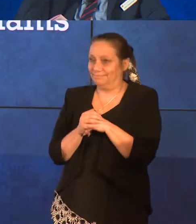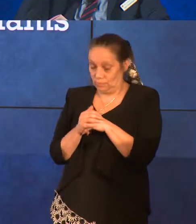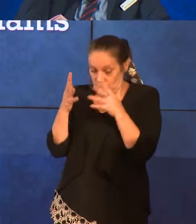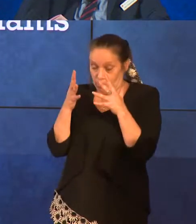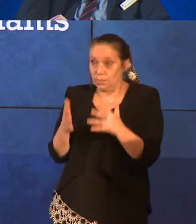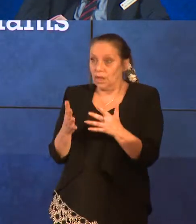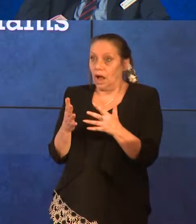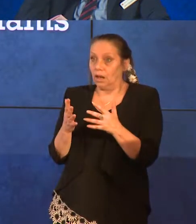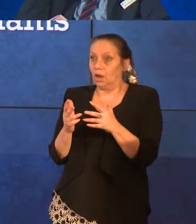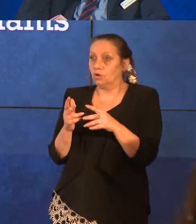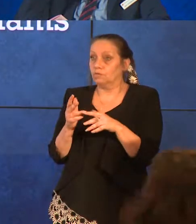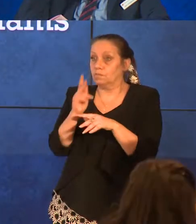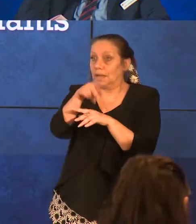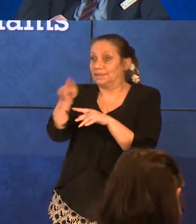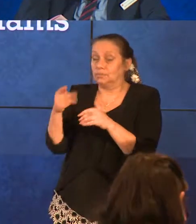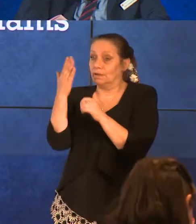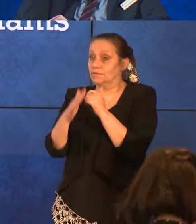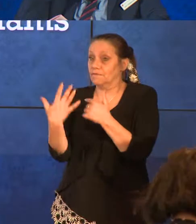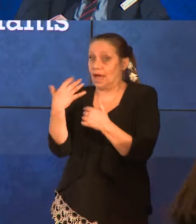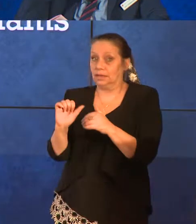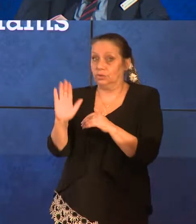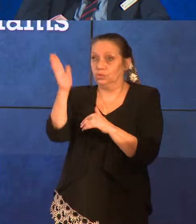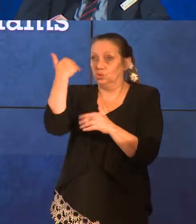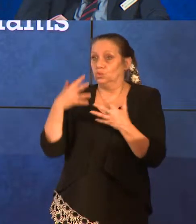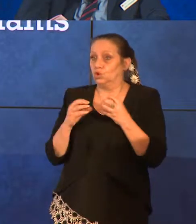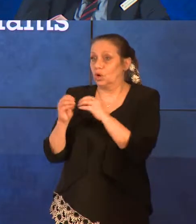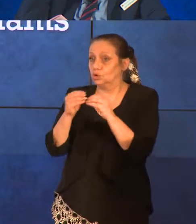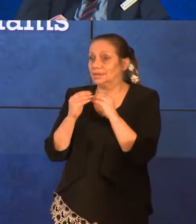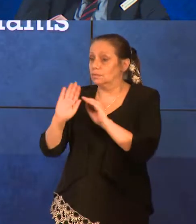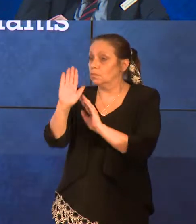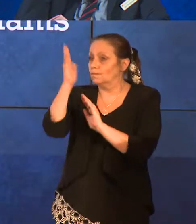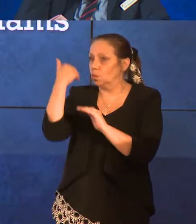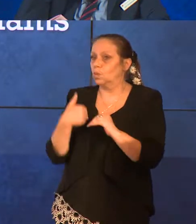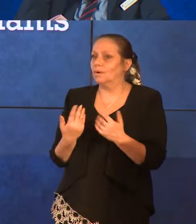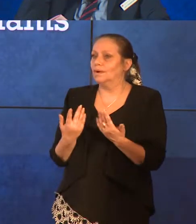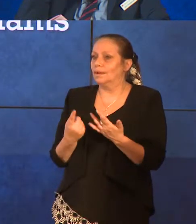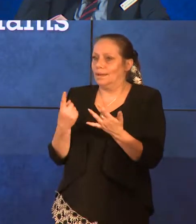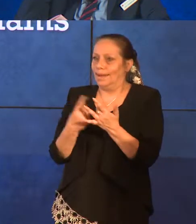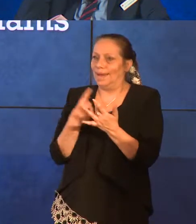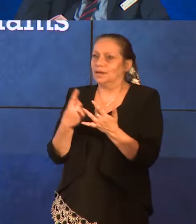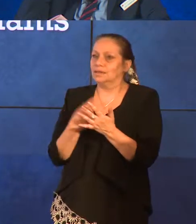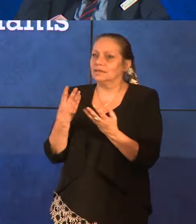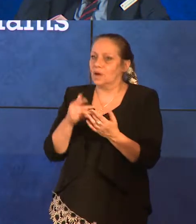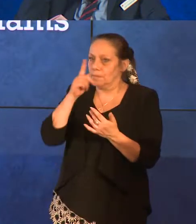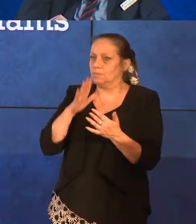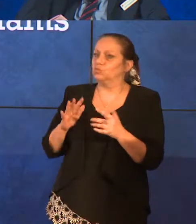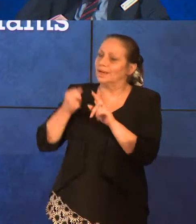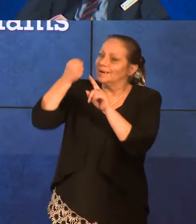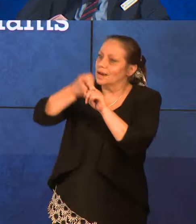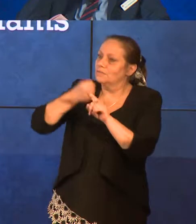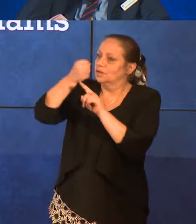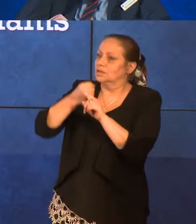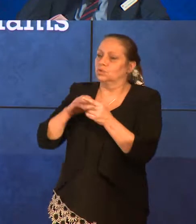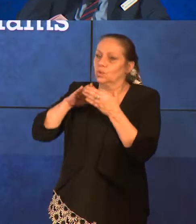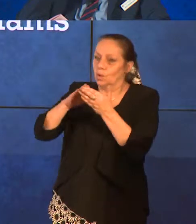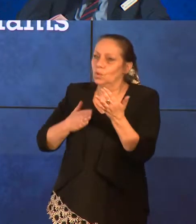lot of participants haven't really had to do that. And obviously some are lucky enough to have advocates who help them through that process,